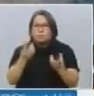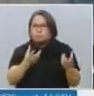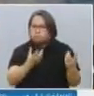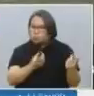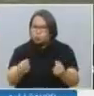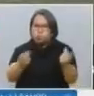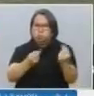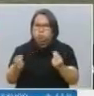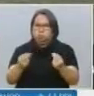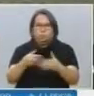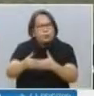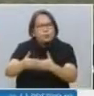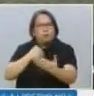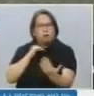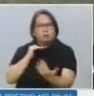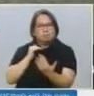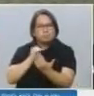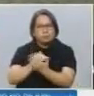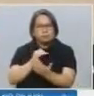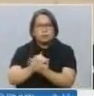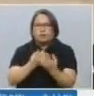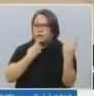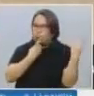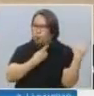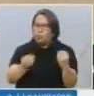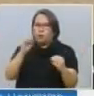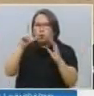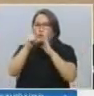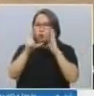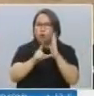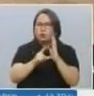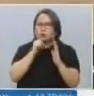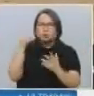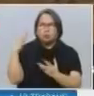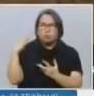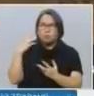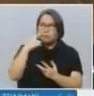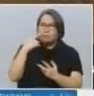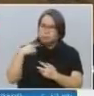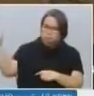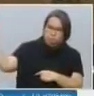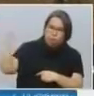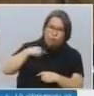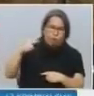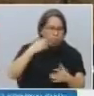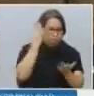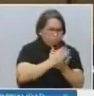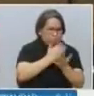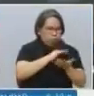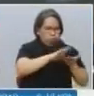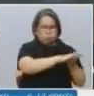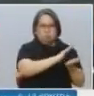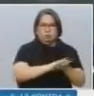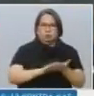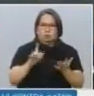proactively enforce our laws and not wait for us to swoop down on